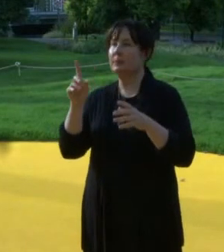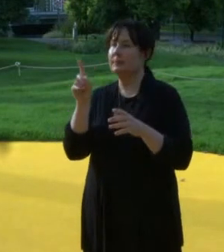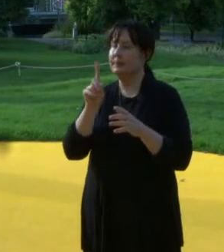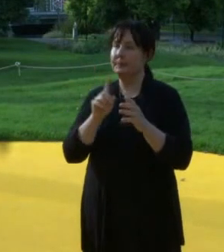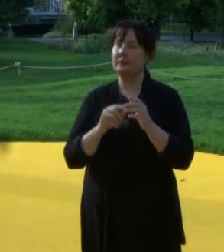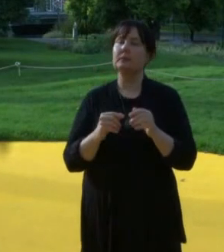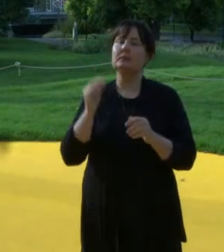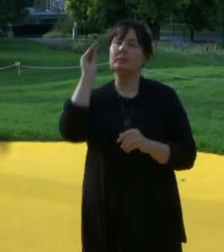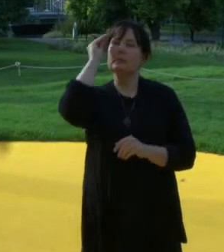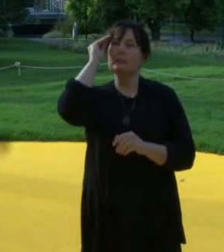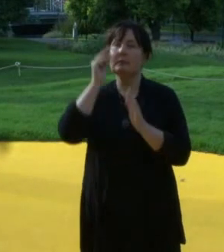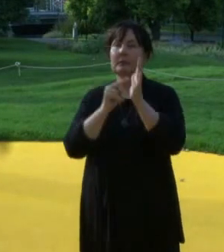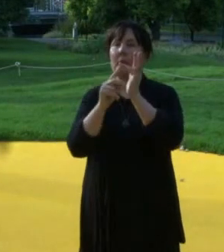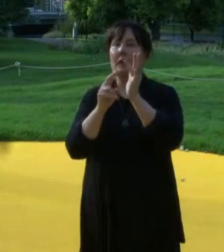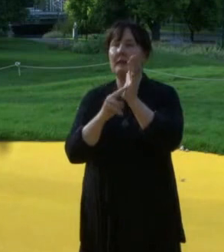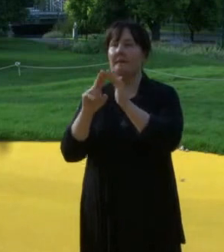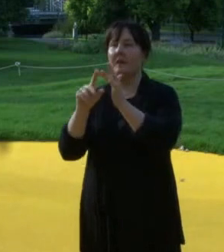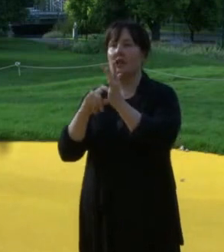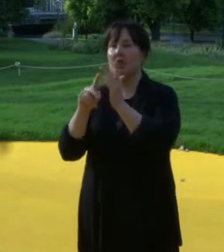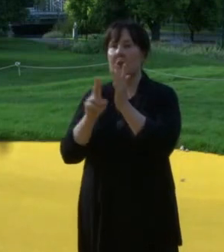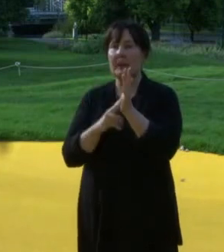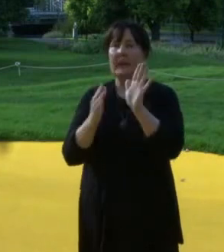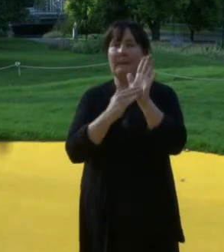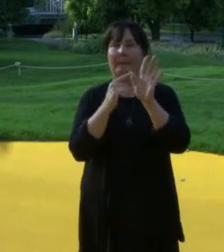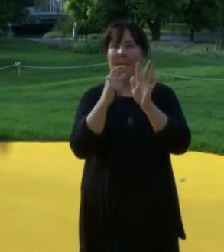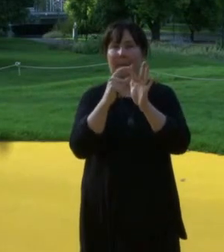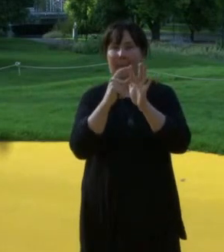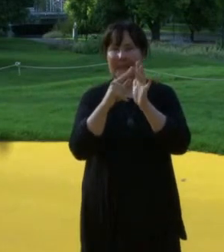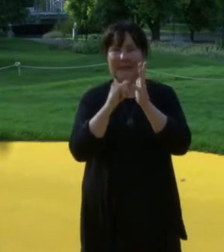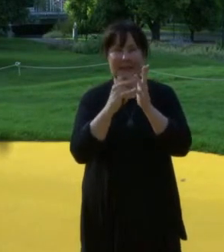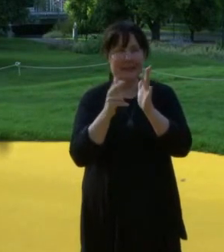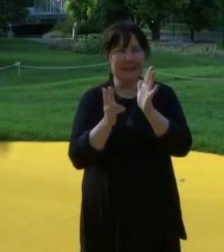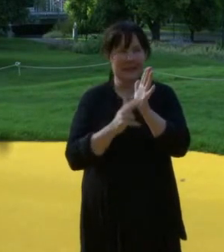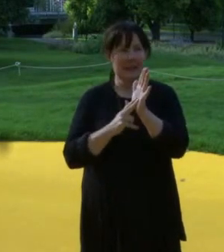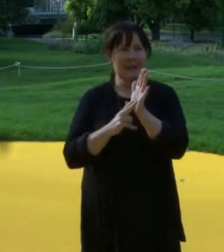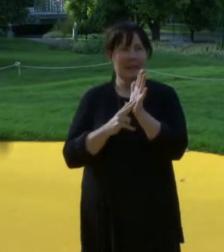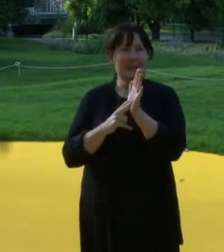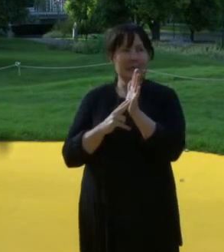the judges were Madison Connaughton,